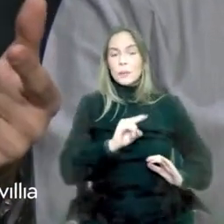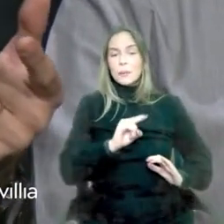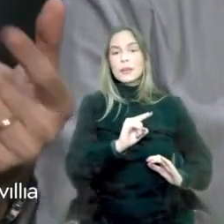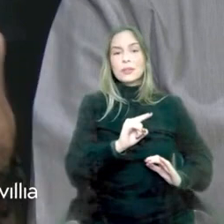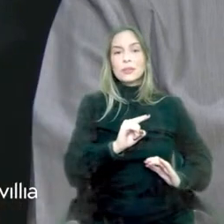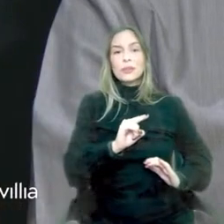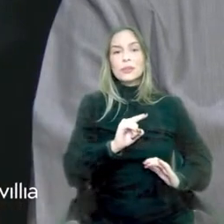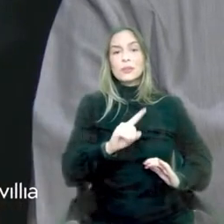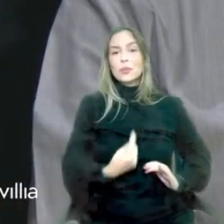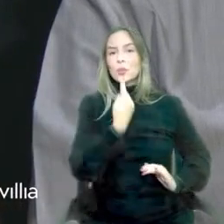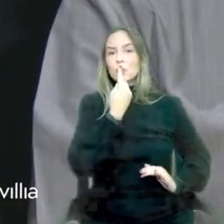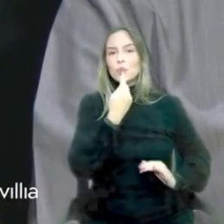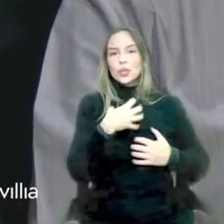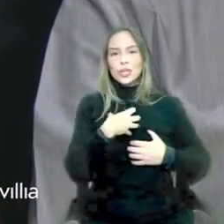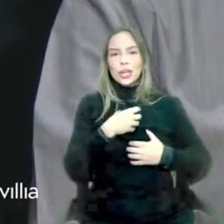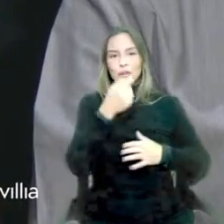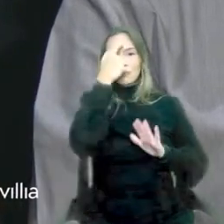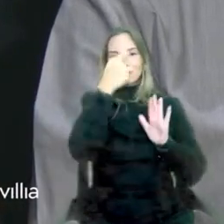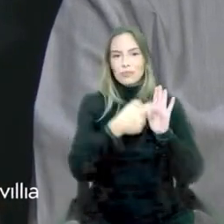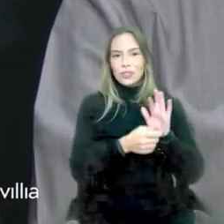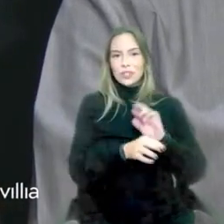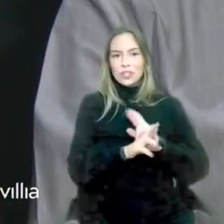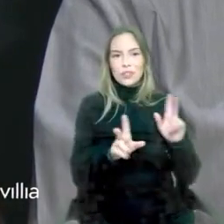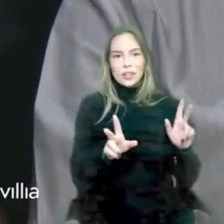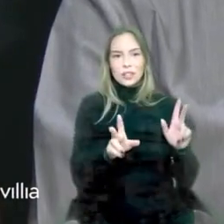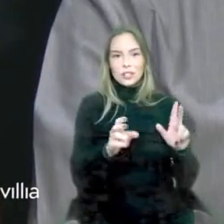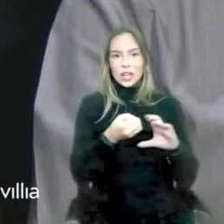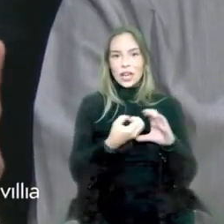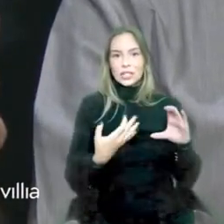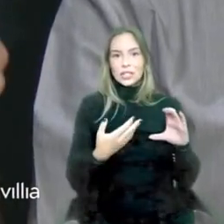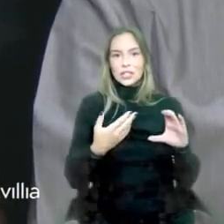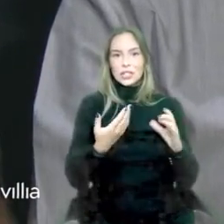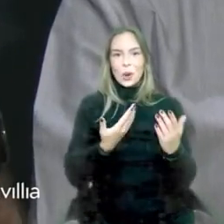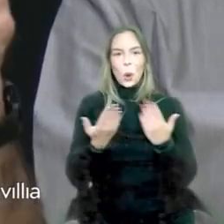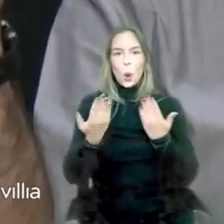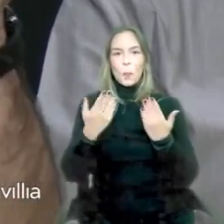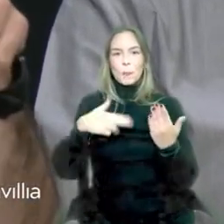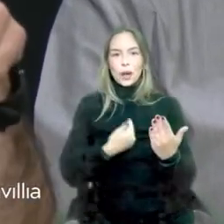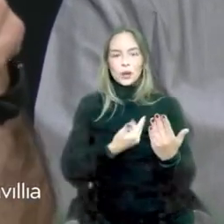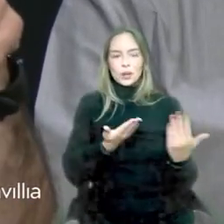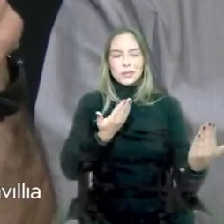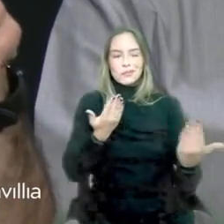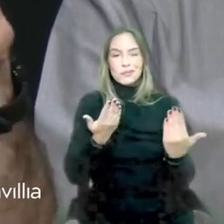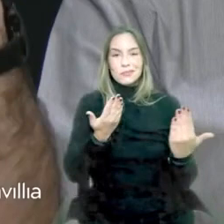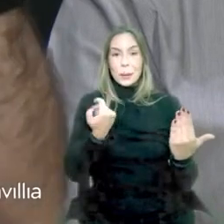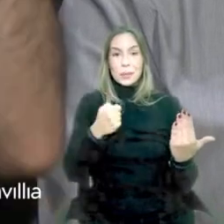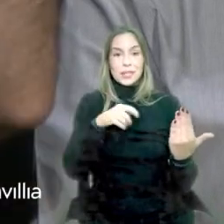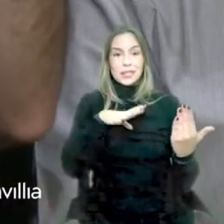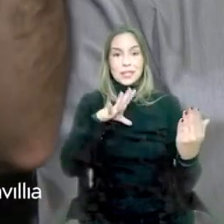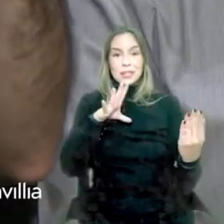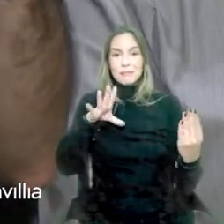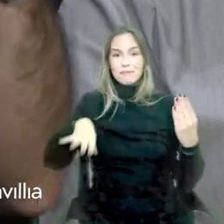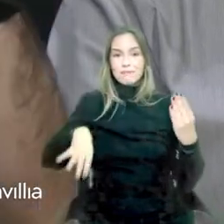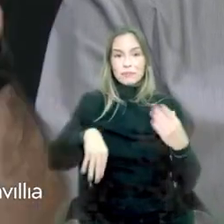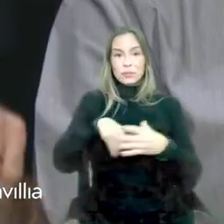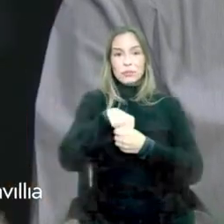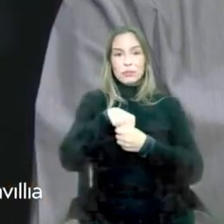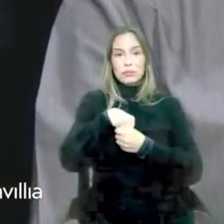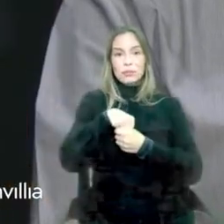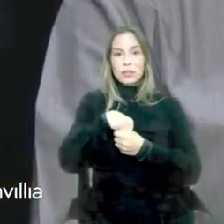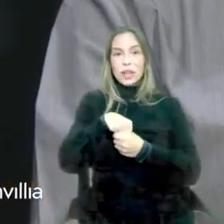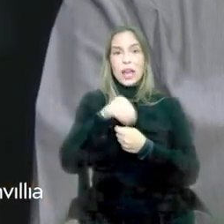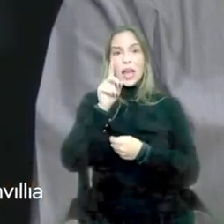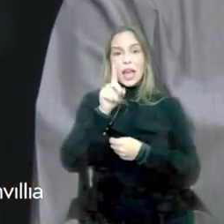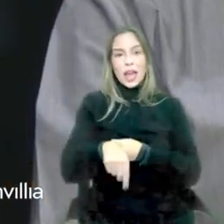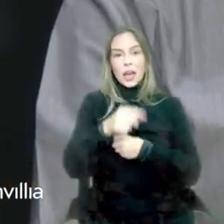different from ours. So we need to incorporate their knowledge because they are the real customers for now and the customers for the future of our